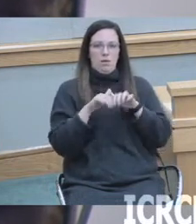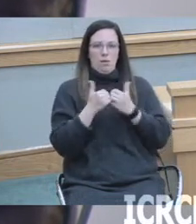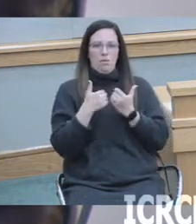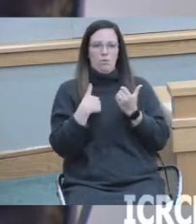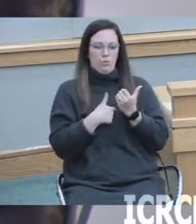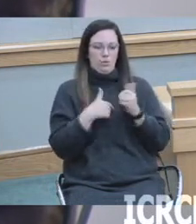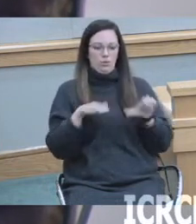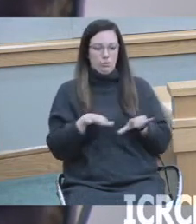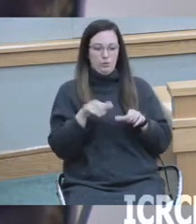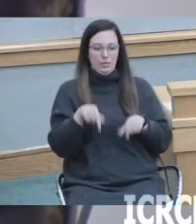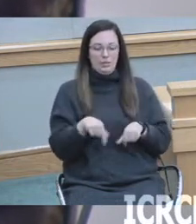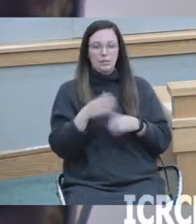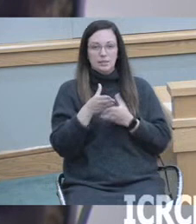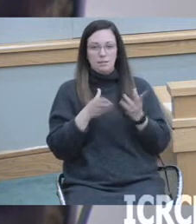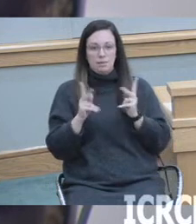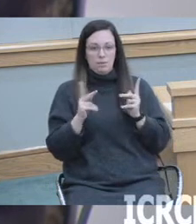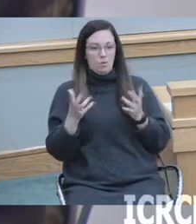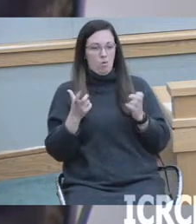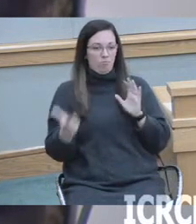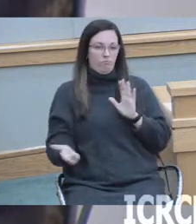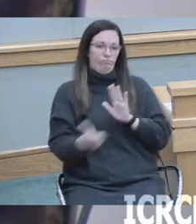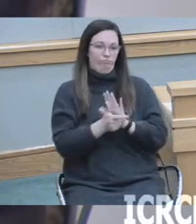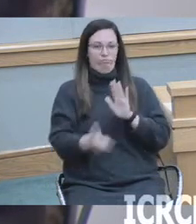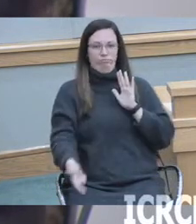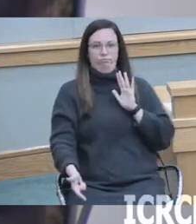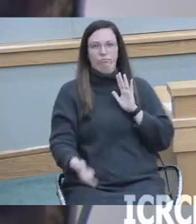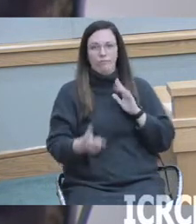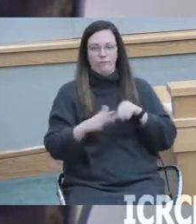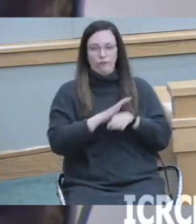some people want them banned entirely, and